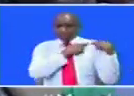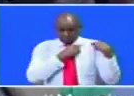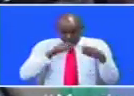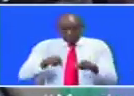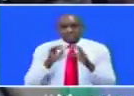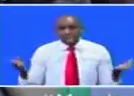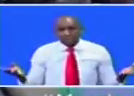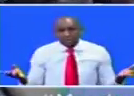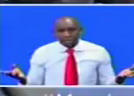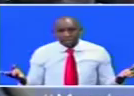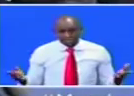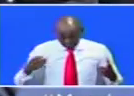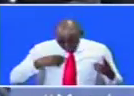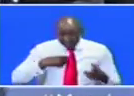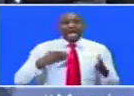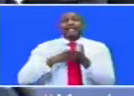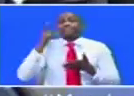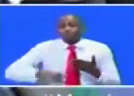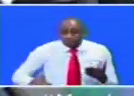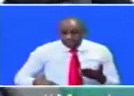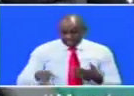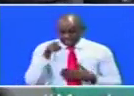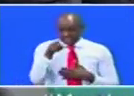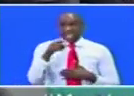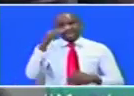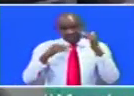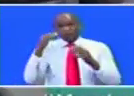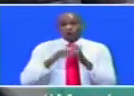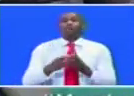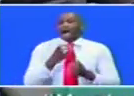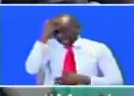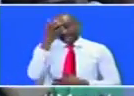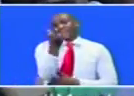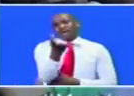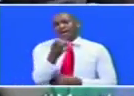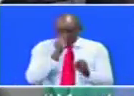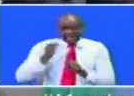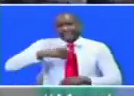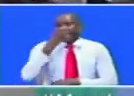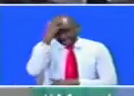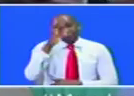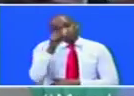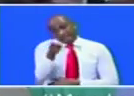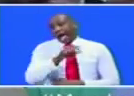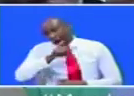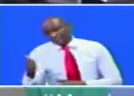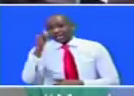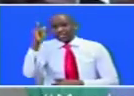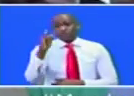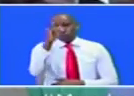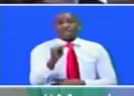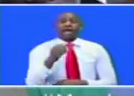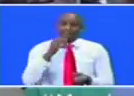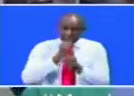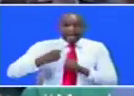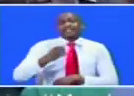I'm not responsible. What I'm totally against is the level of provocation that certain individuals are applying